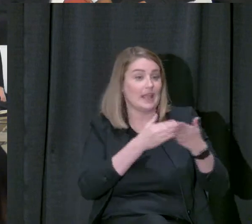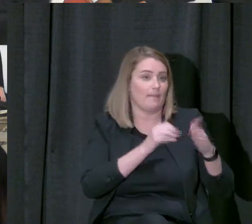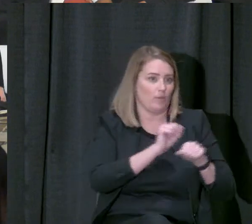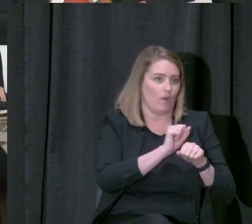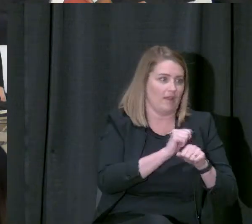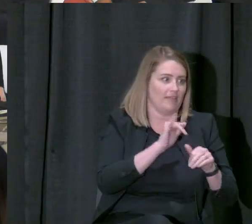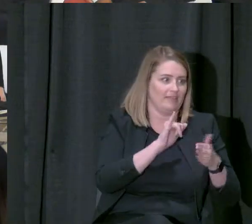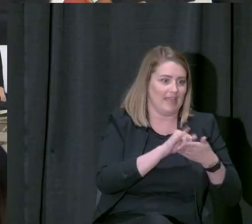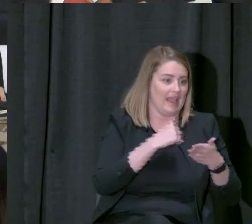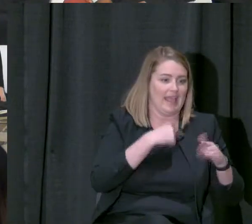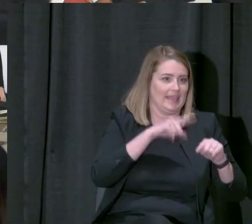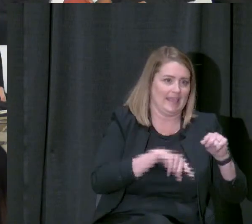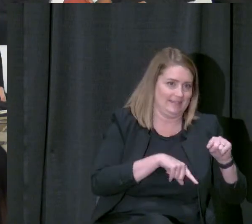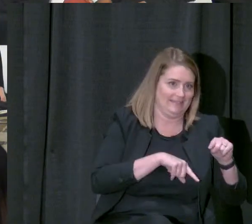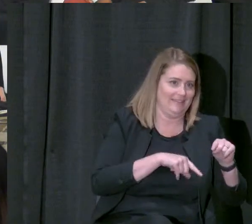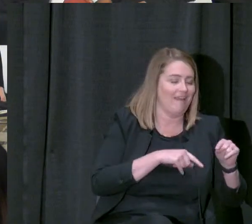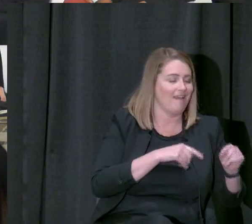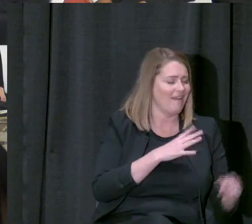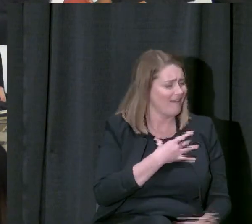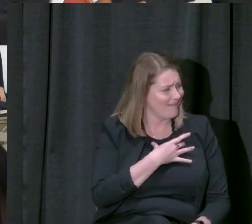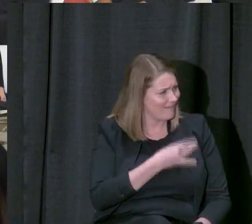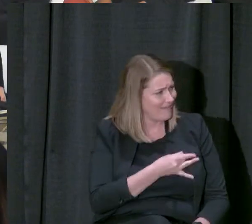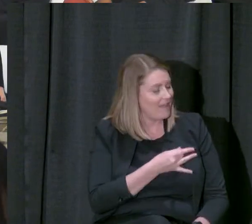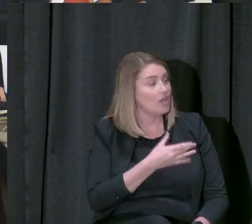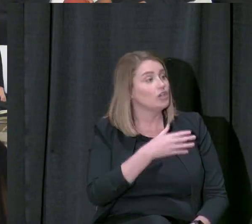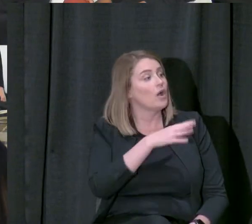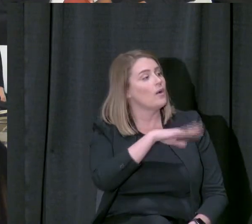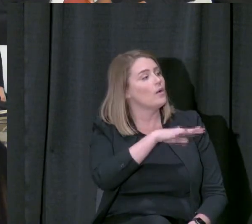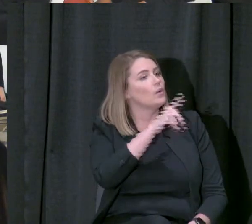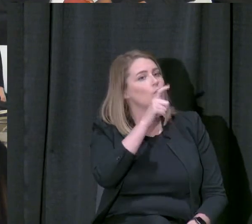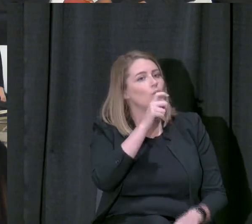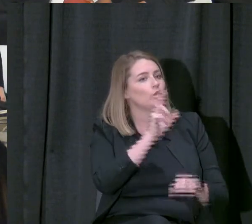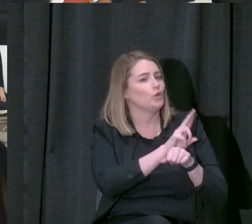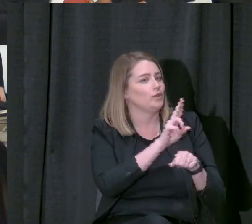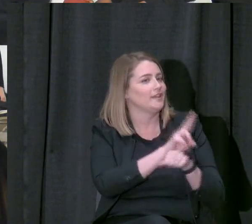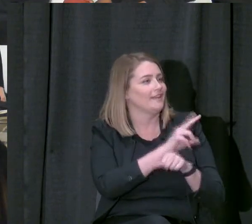I like that. So, okay, who's using